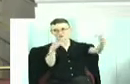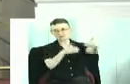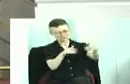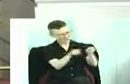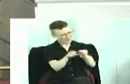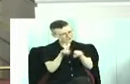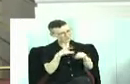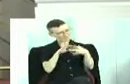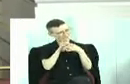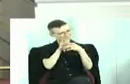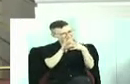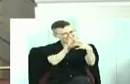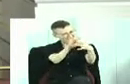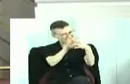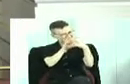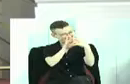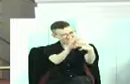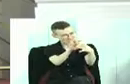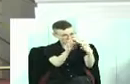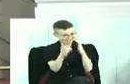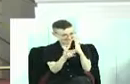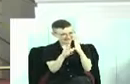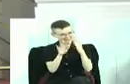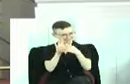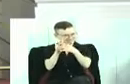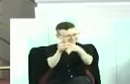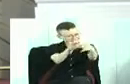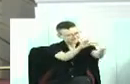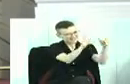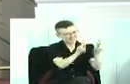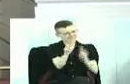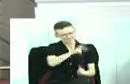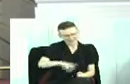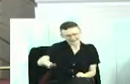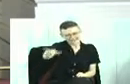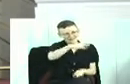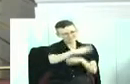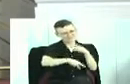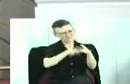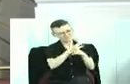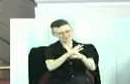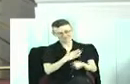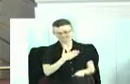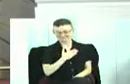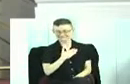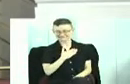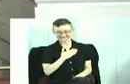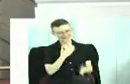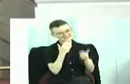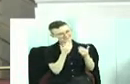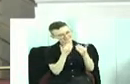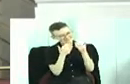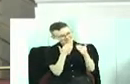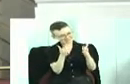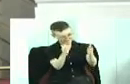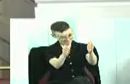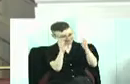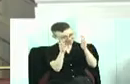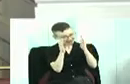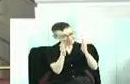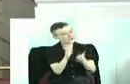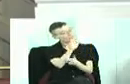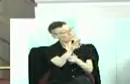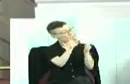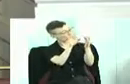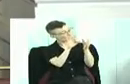connected through the miracle of modern technology to people literally around the world. It is a joy and a blessing. We thank you for checking in and sharing some of your